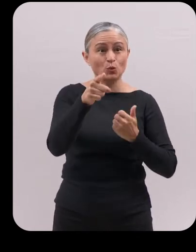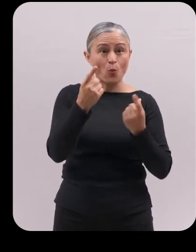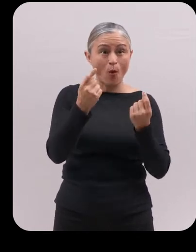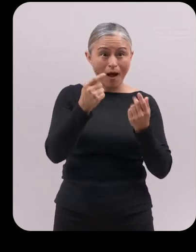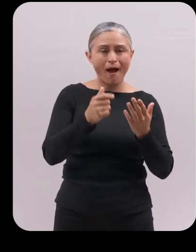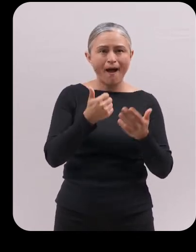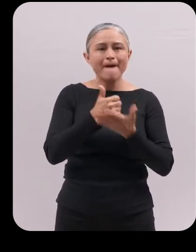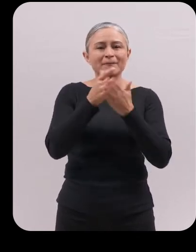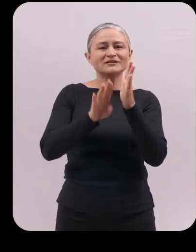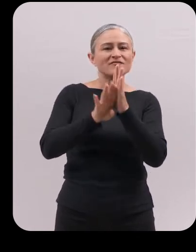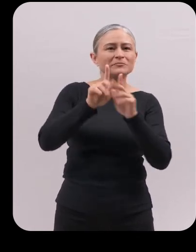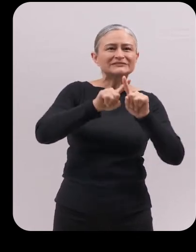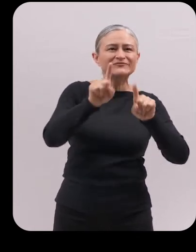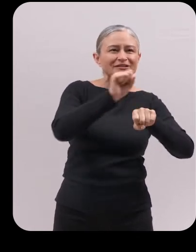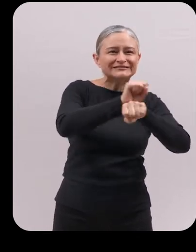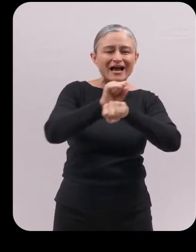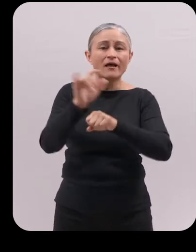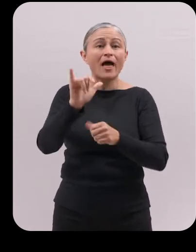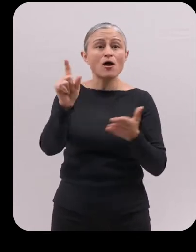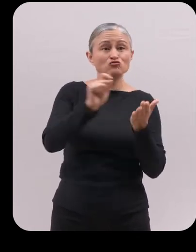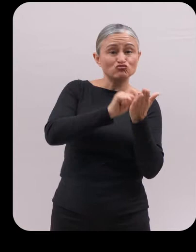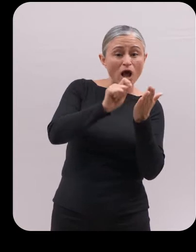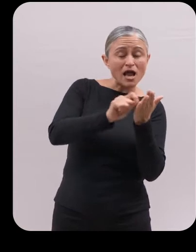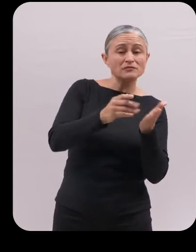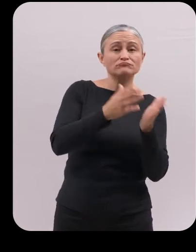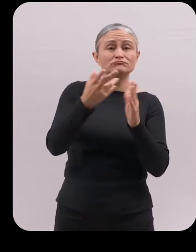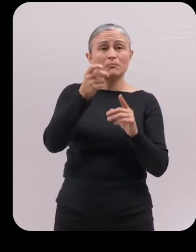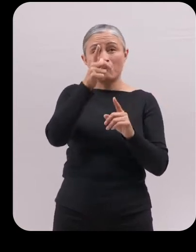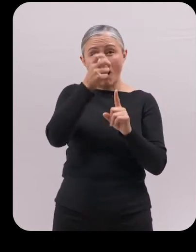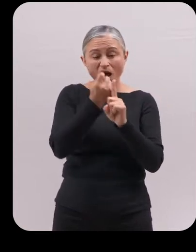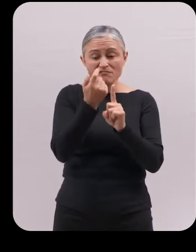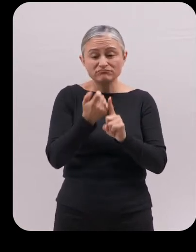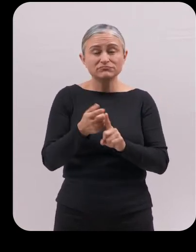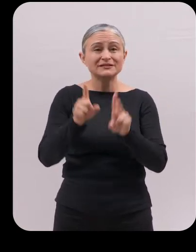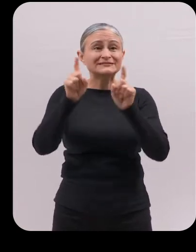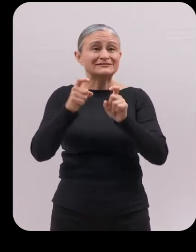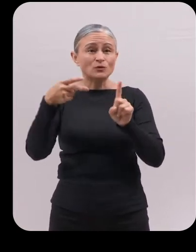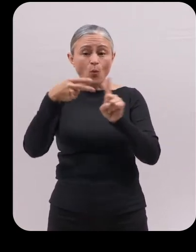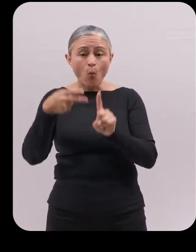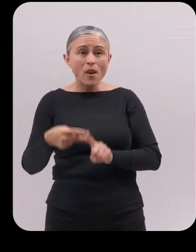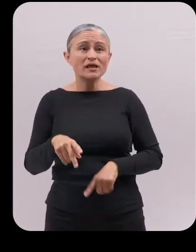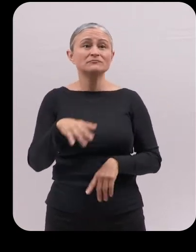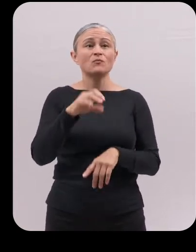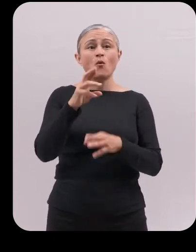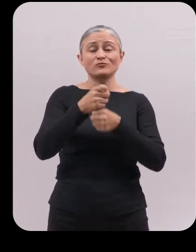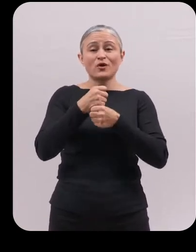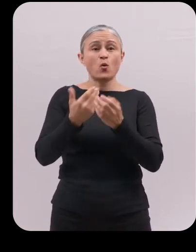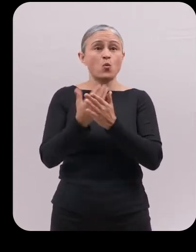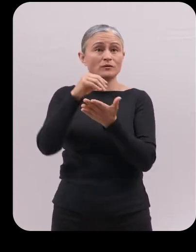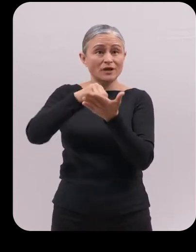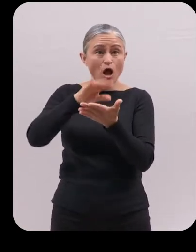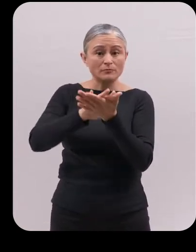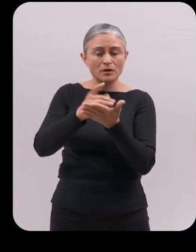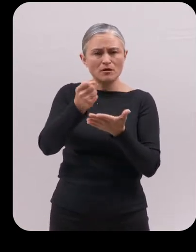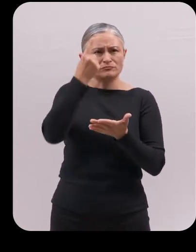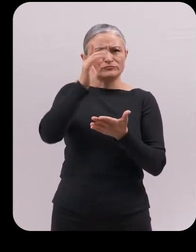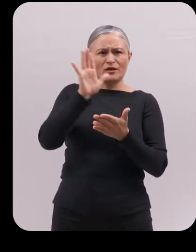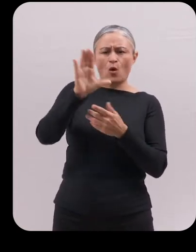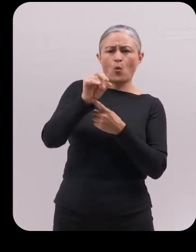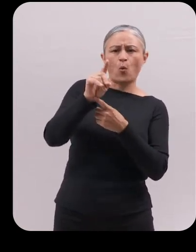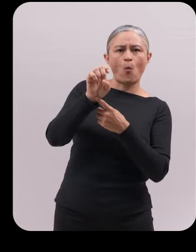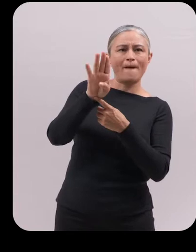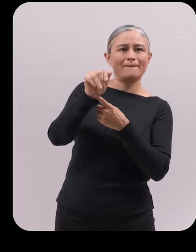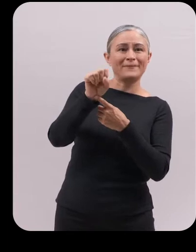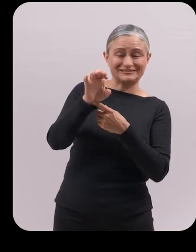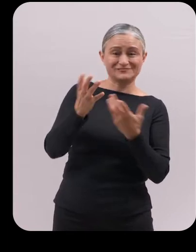different development tasks, such as writing, debugging, and testing your code, or generating documentation and understanding your